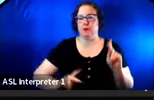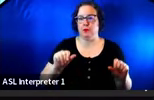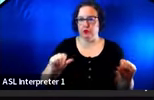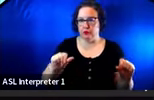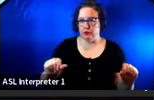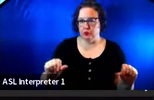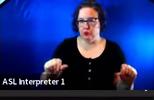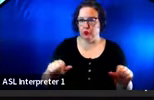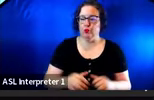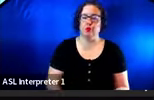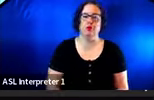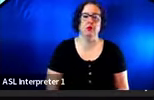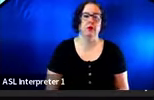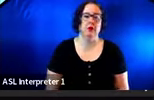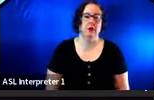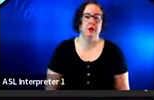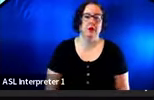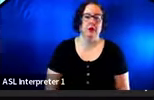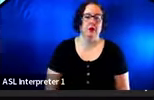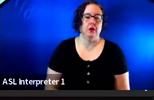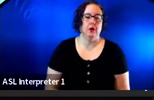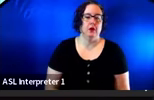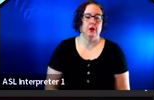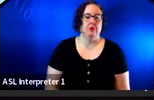that in mind, right? And I'll share